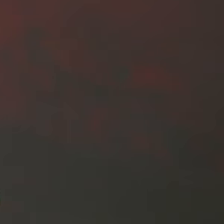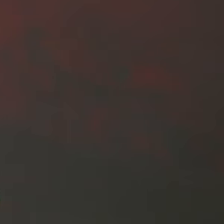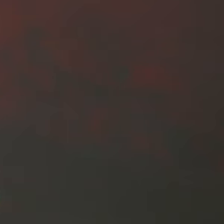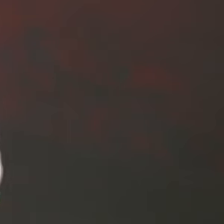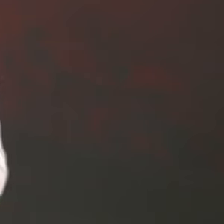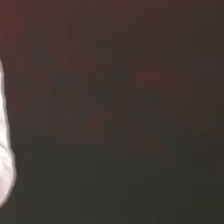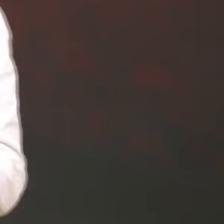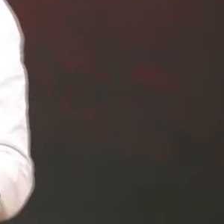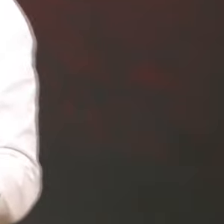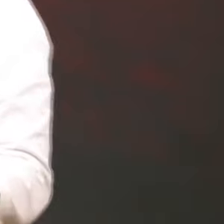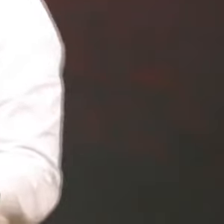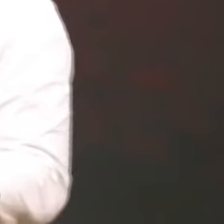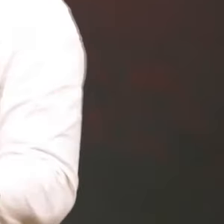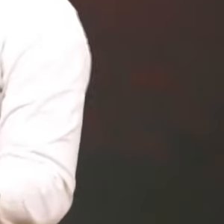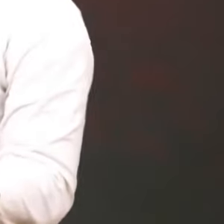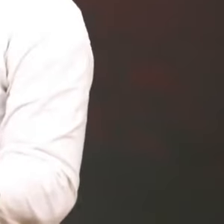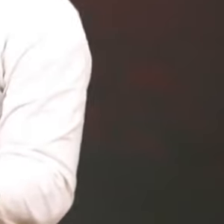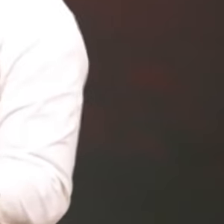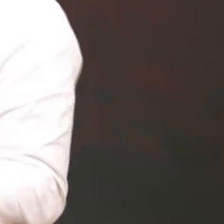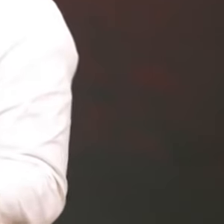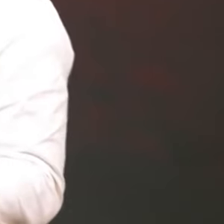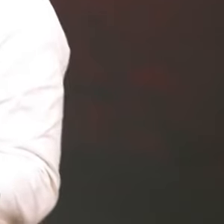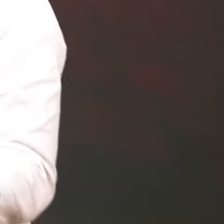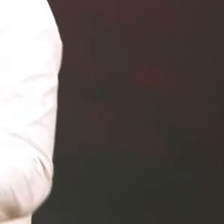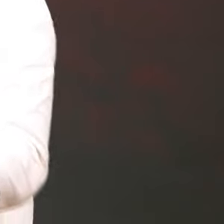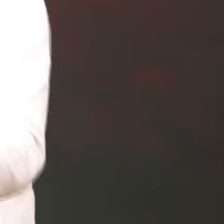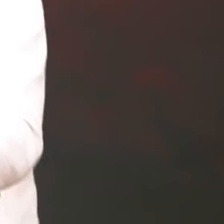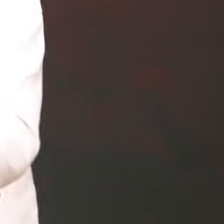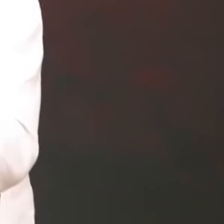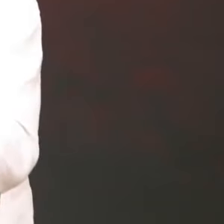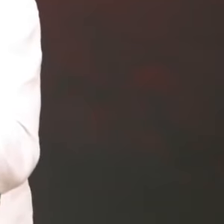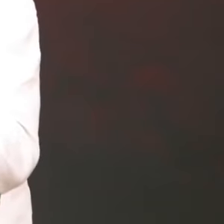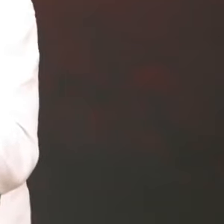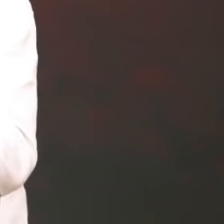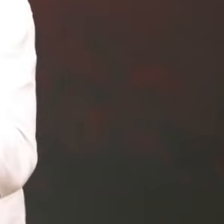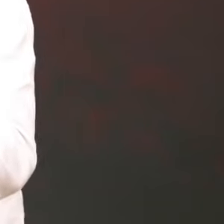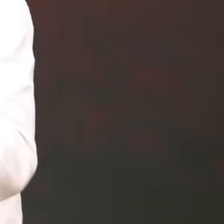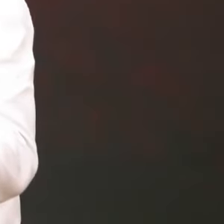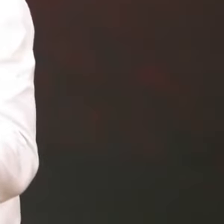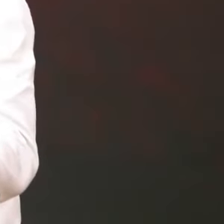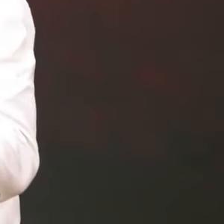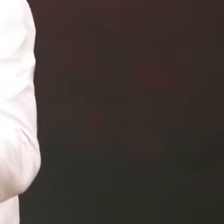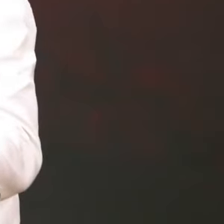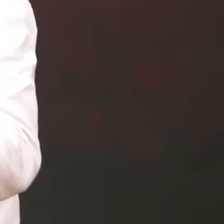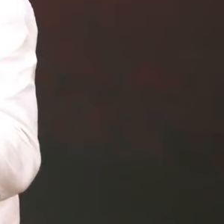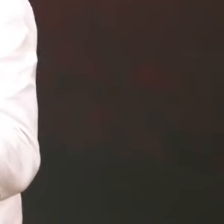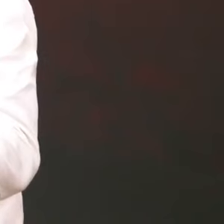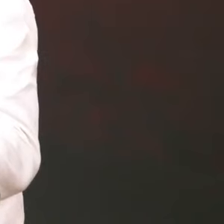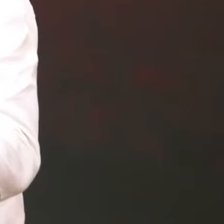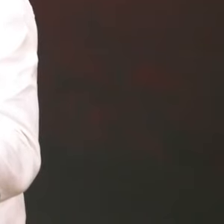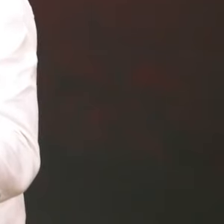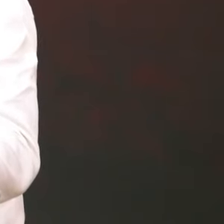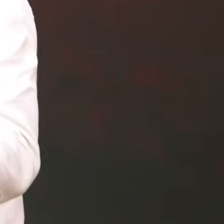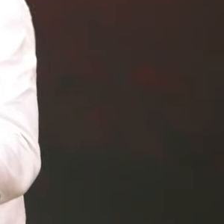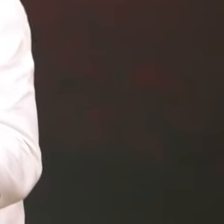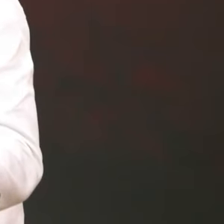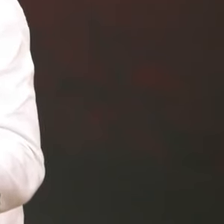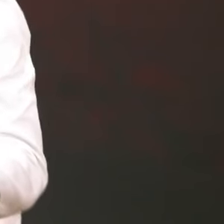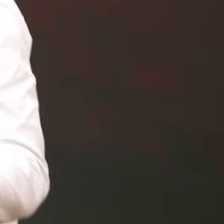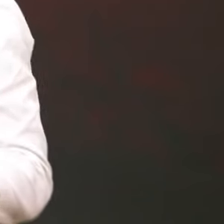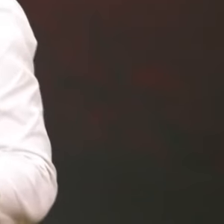Into the house of the Lord, as we offer